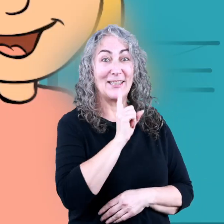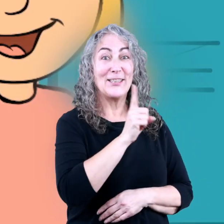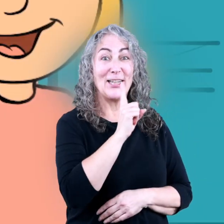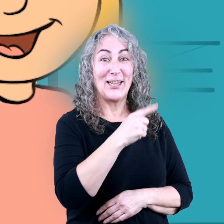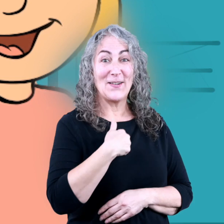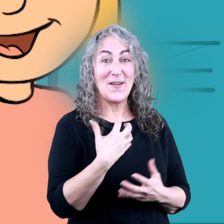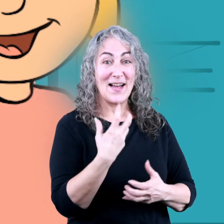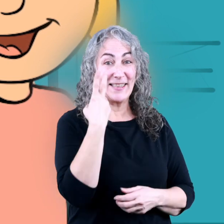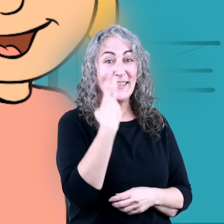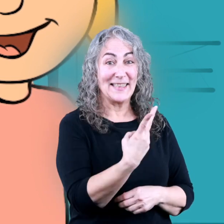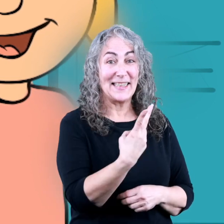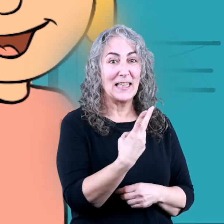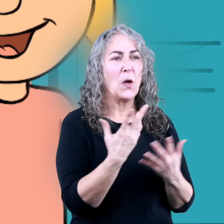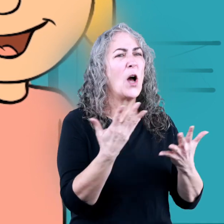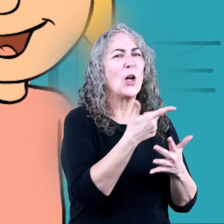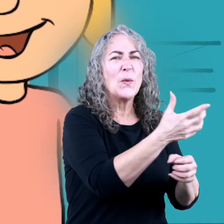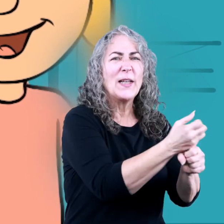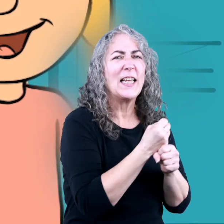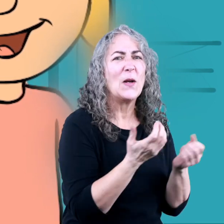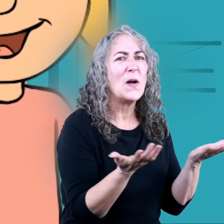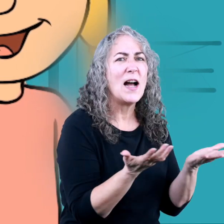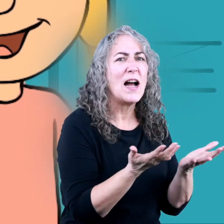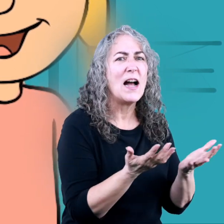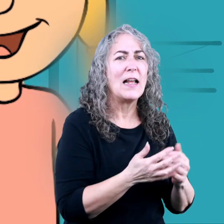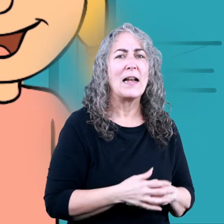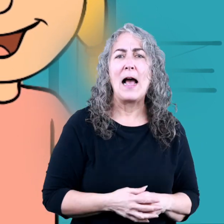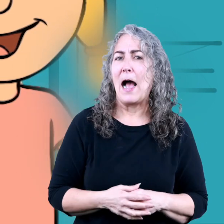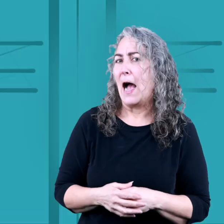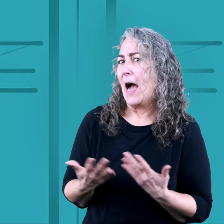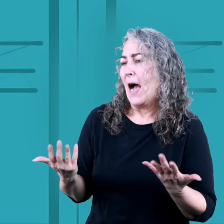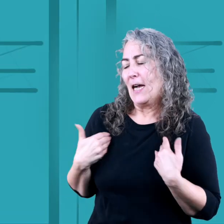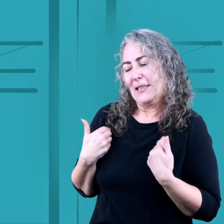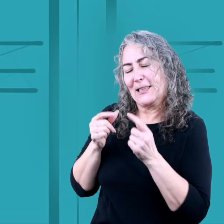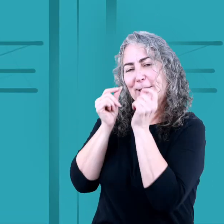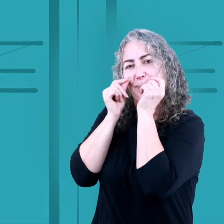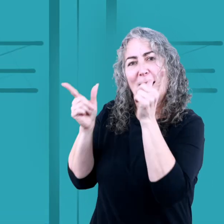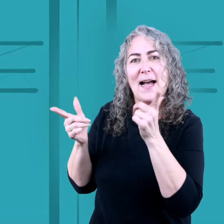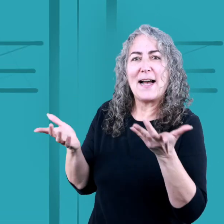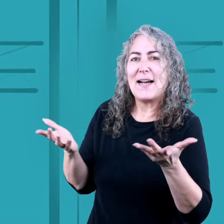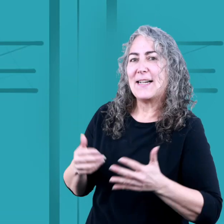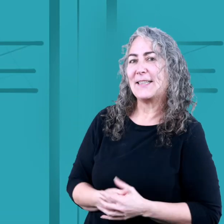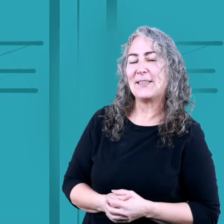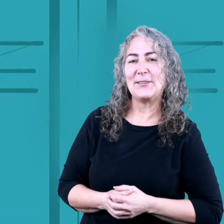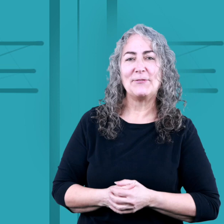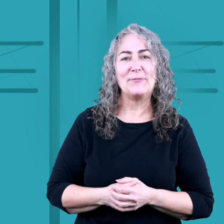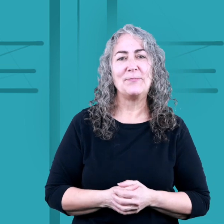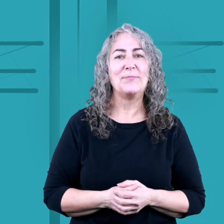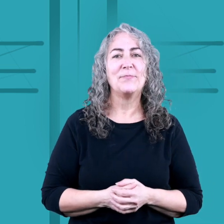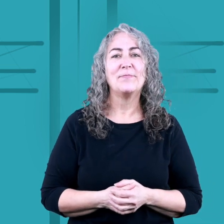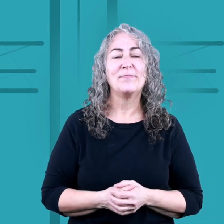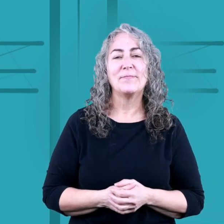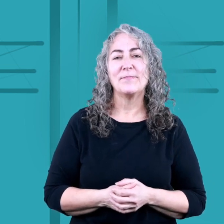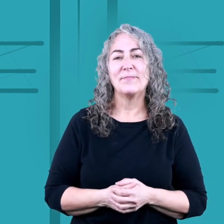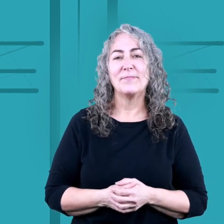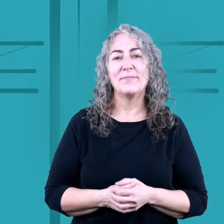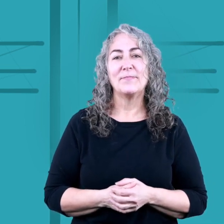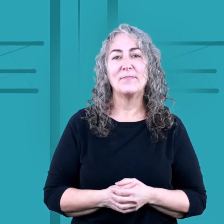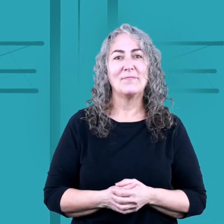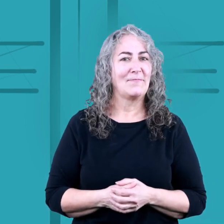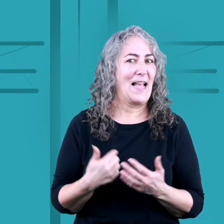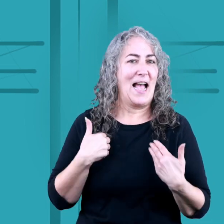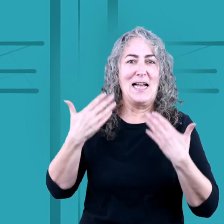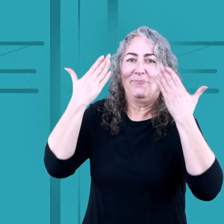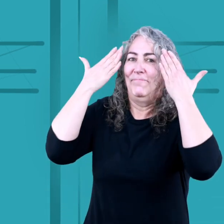"Sure," Mandy replied. "What did you get?" "I'm going to let you be surprised," Bradley